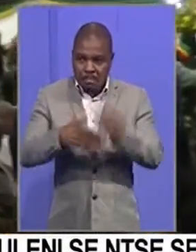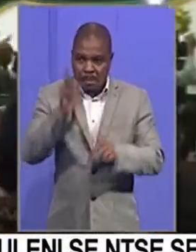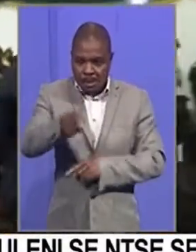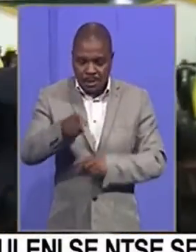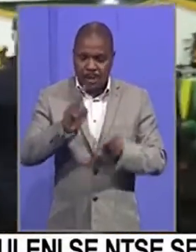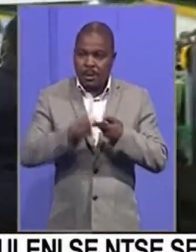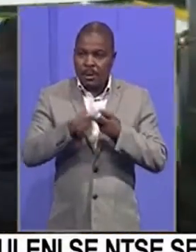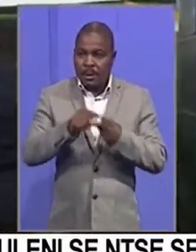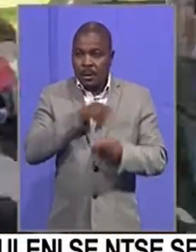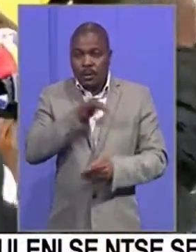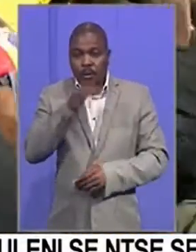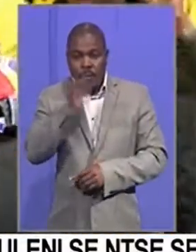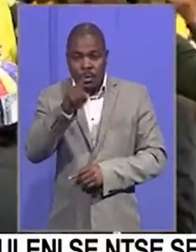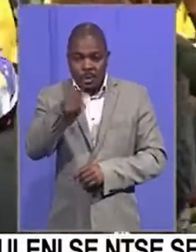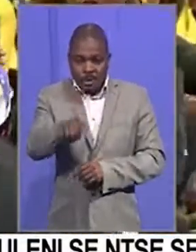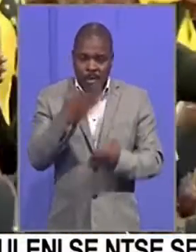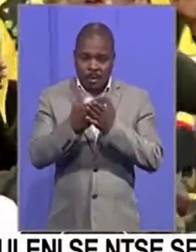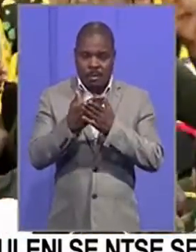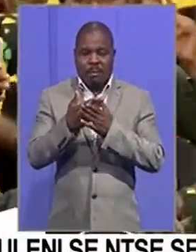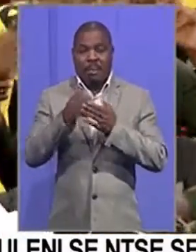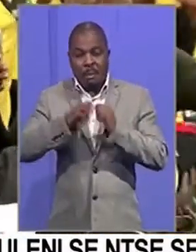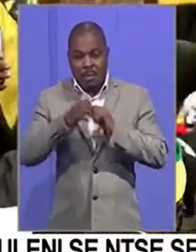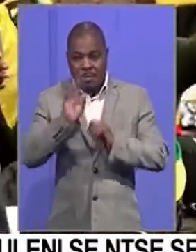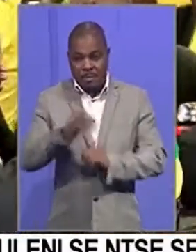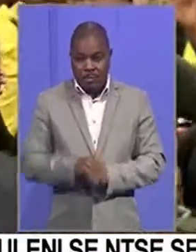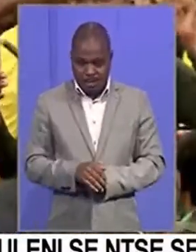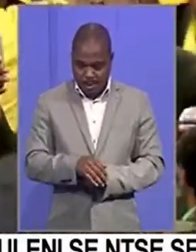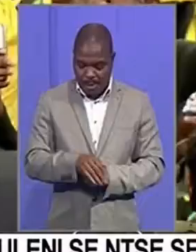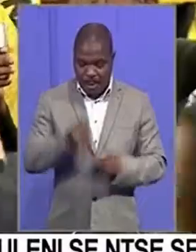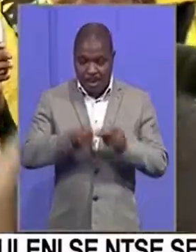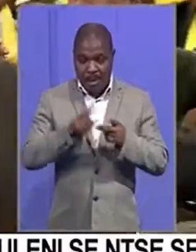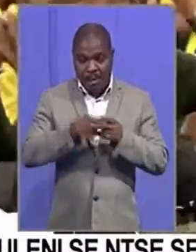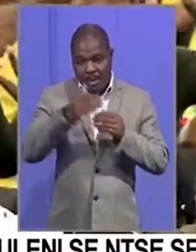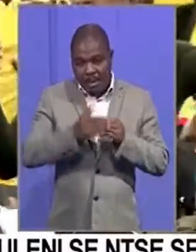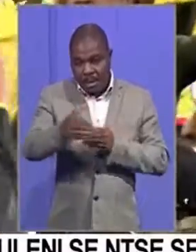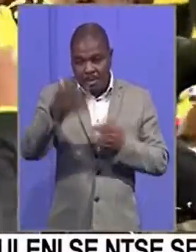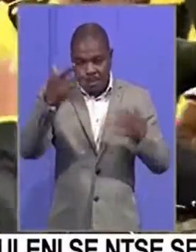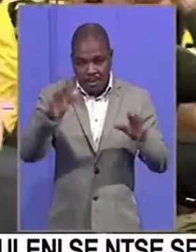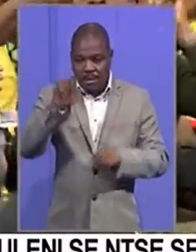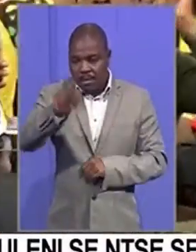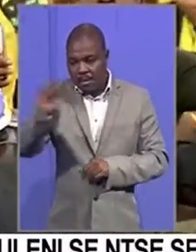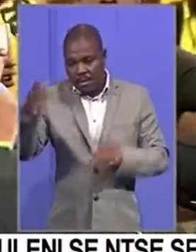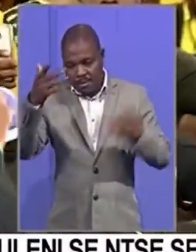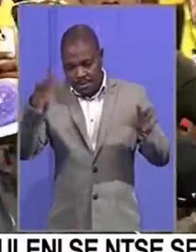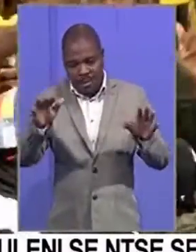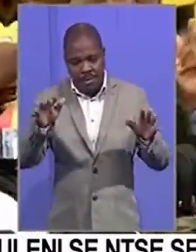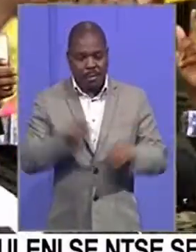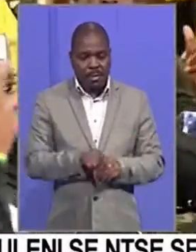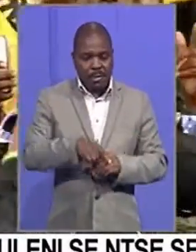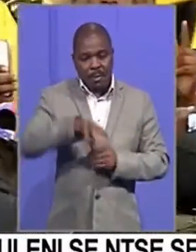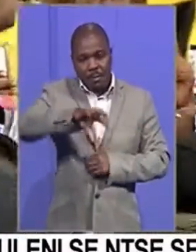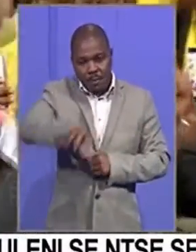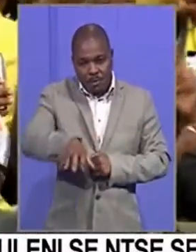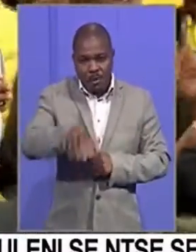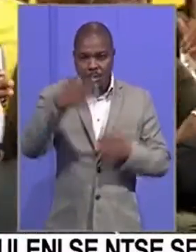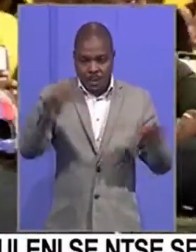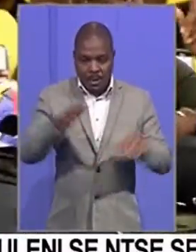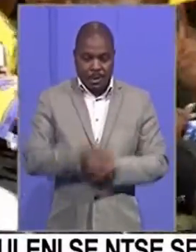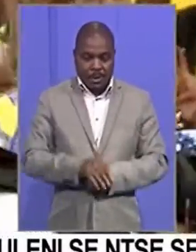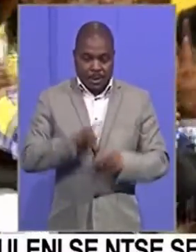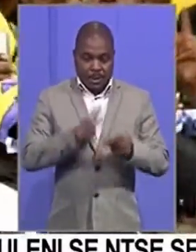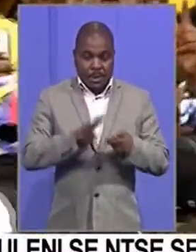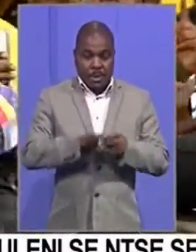gore ho a nyolosetsa. Dibekeng tse mmalwa tse fitileng moga o phethetse diboka tsa mang a mabato a profensi, mme ga go se o